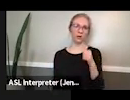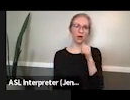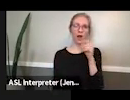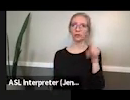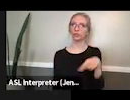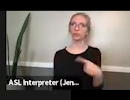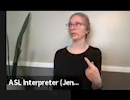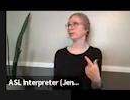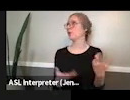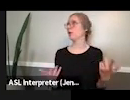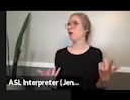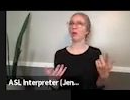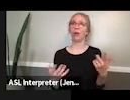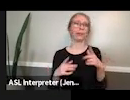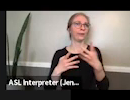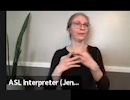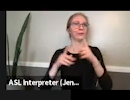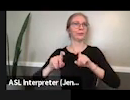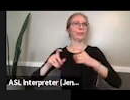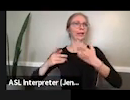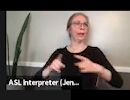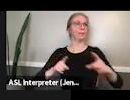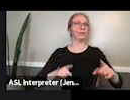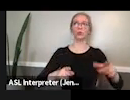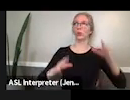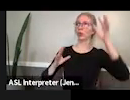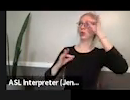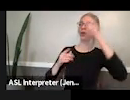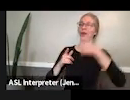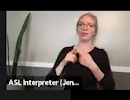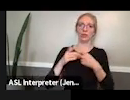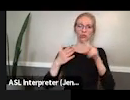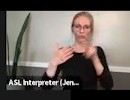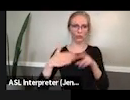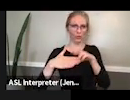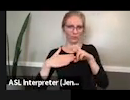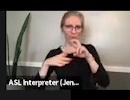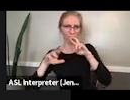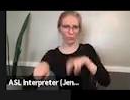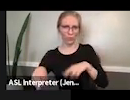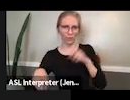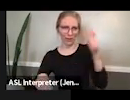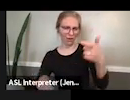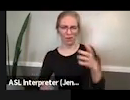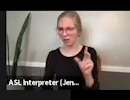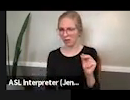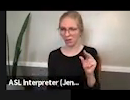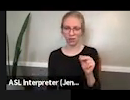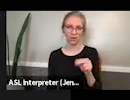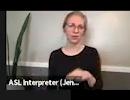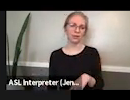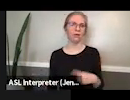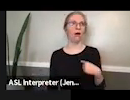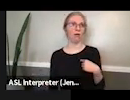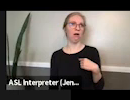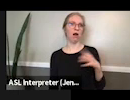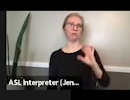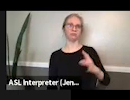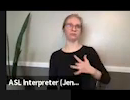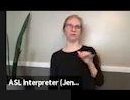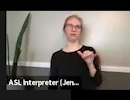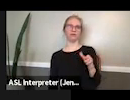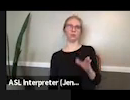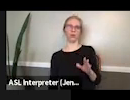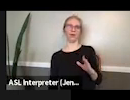somewhere where the screening happens and you don't know about it and then you read a report, right? Newborn, because that's how I was when I